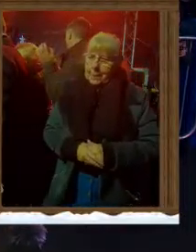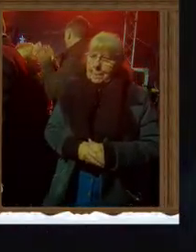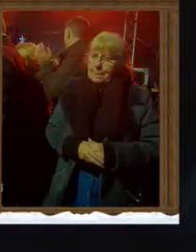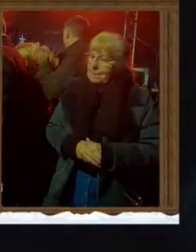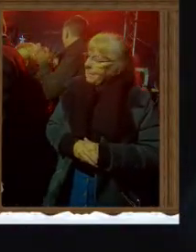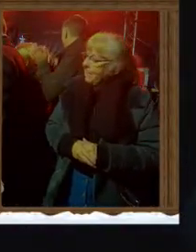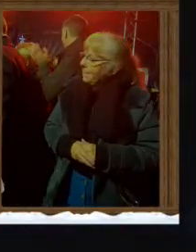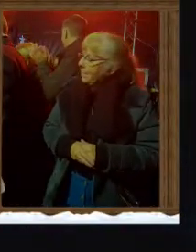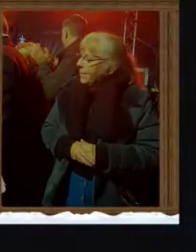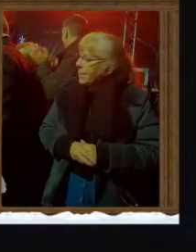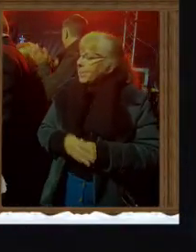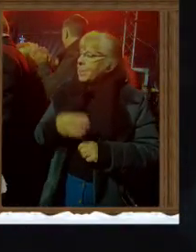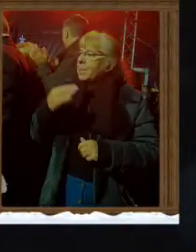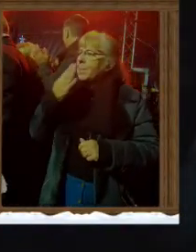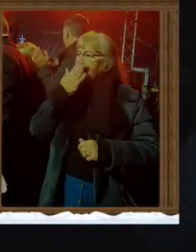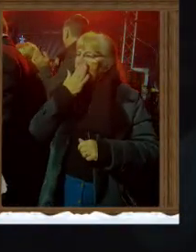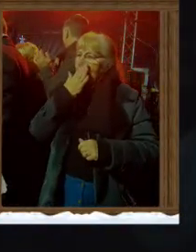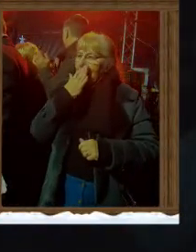Well done.